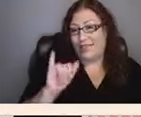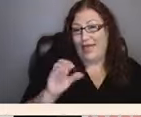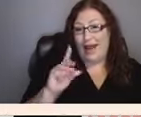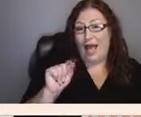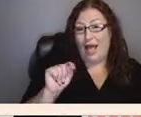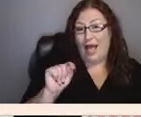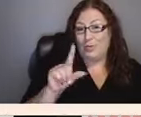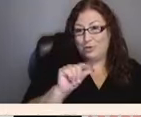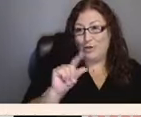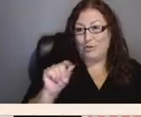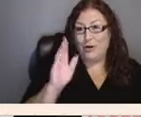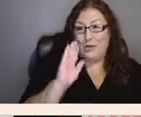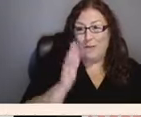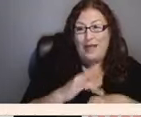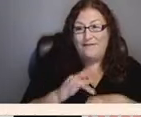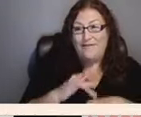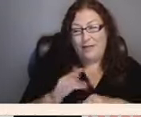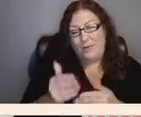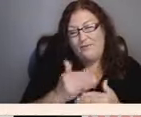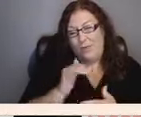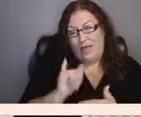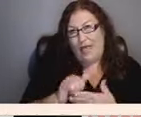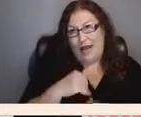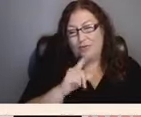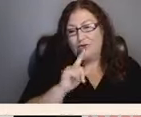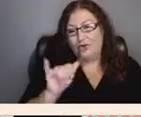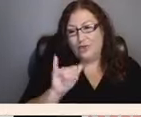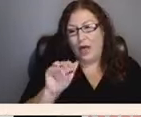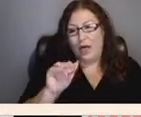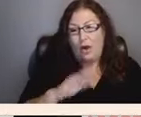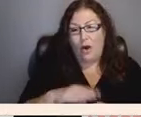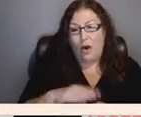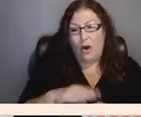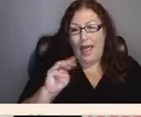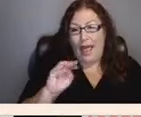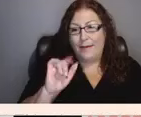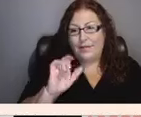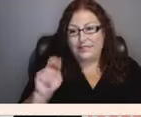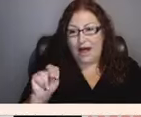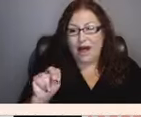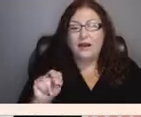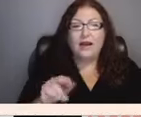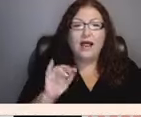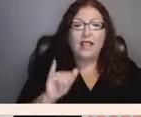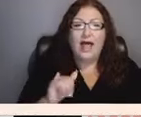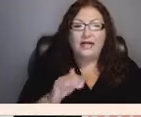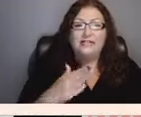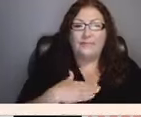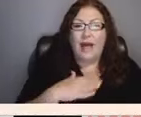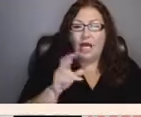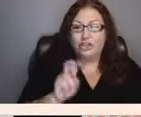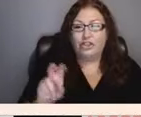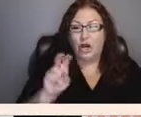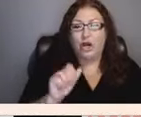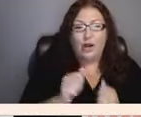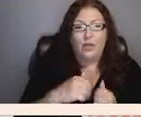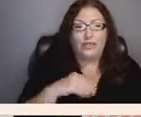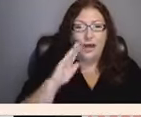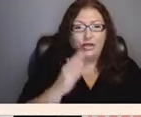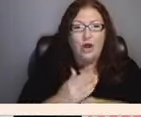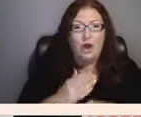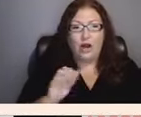be available before that, I'm sure, as well on Amazon. And it is my journey with my daughter,